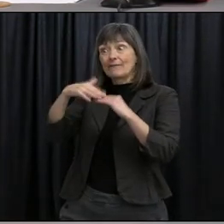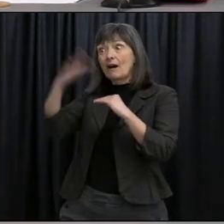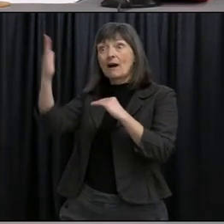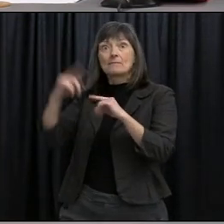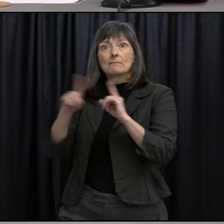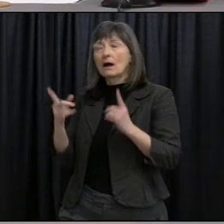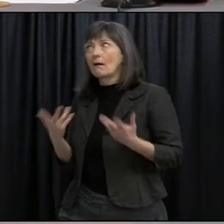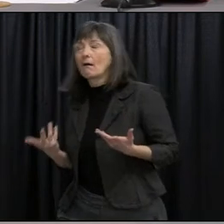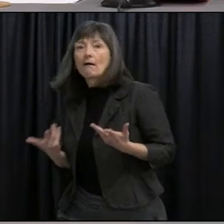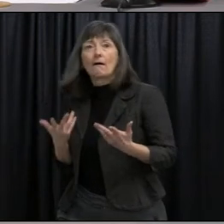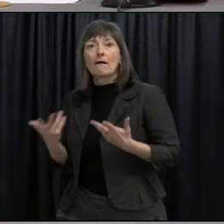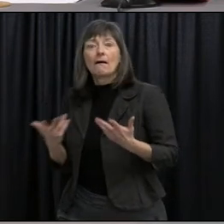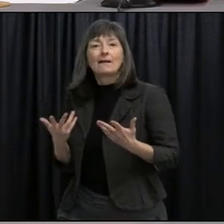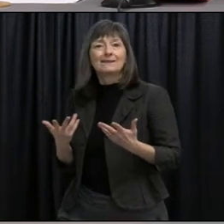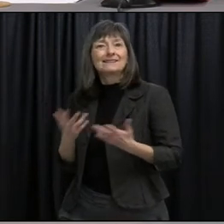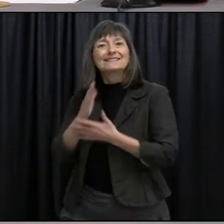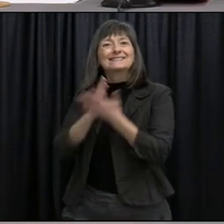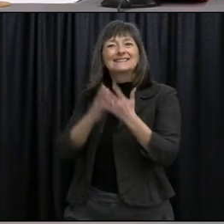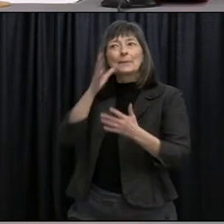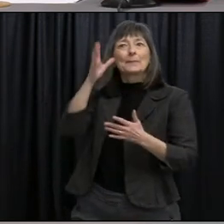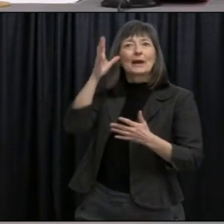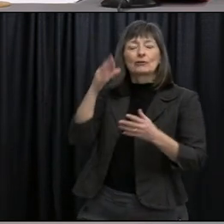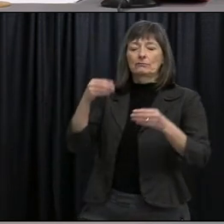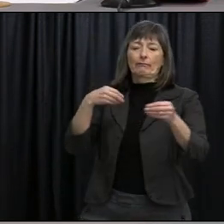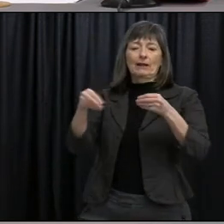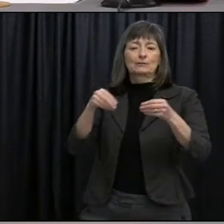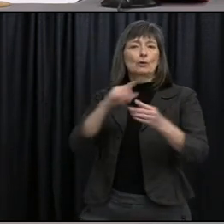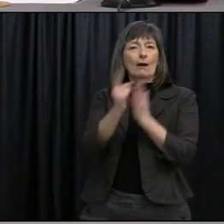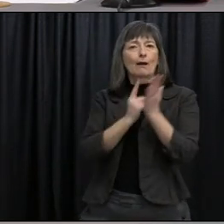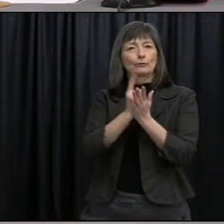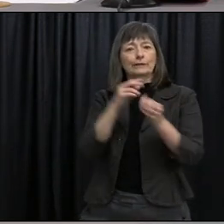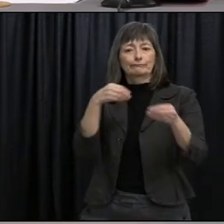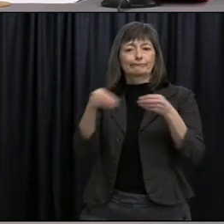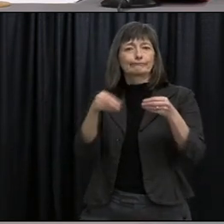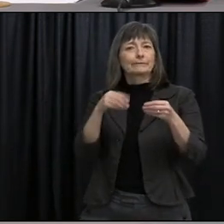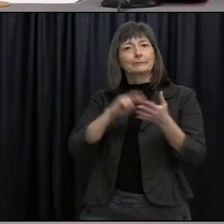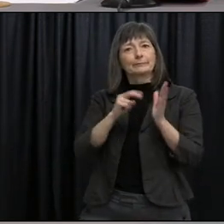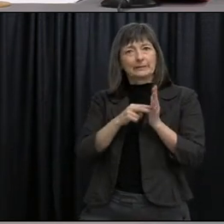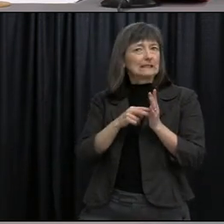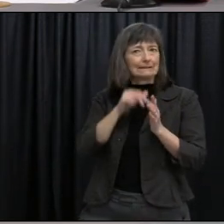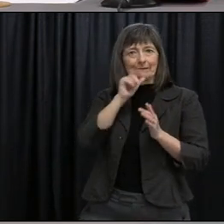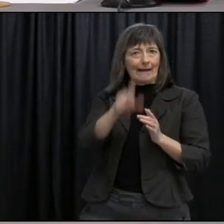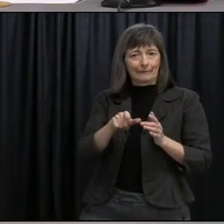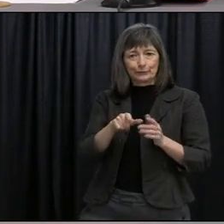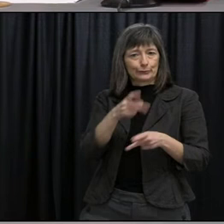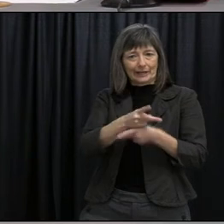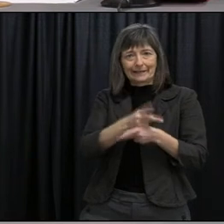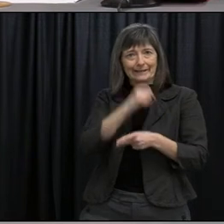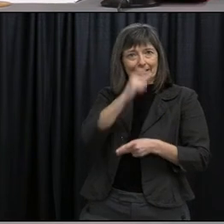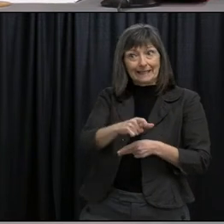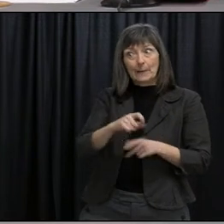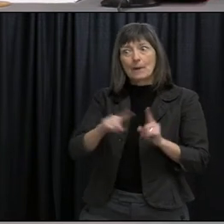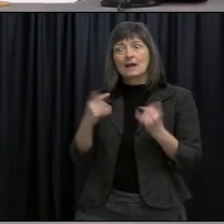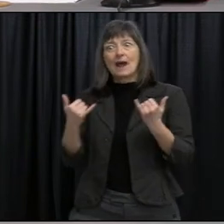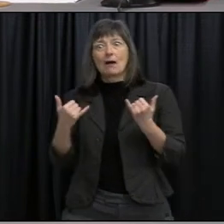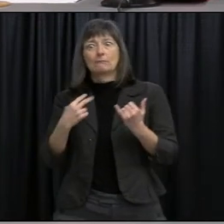the hours within school, so they don't need after school childcare, but now they'll need childcare during the